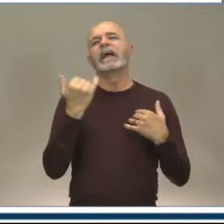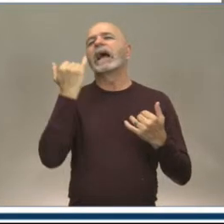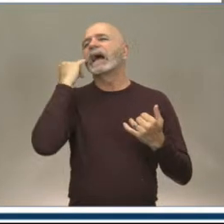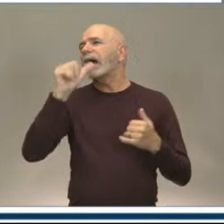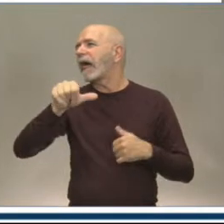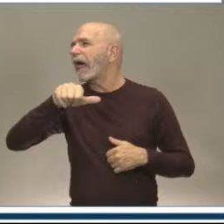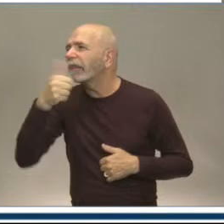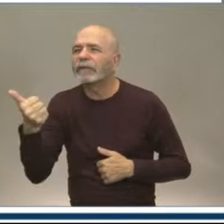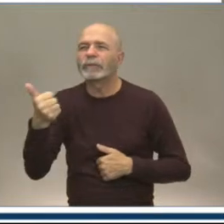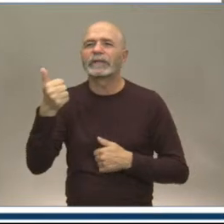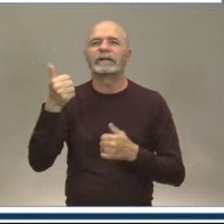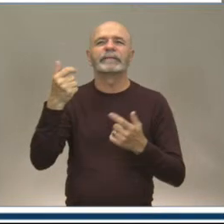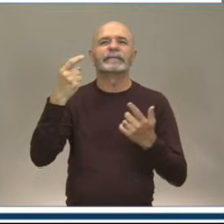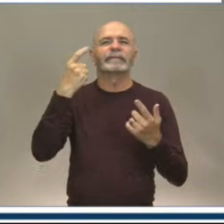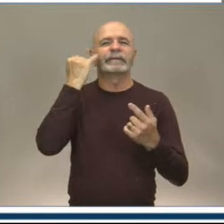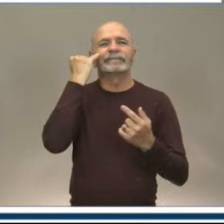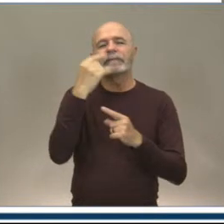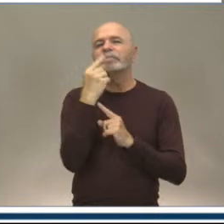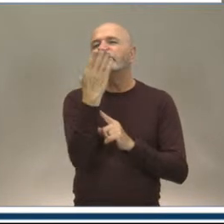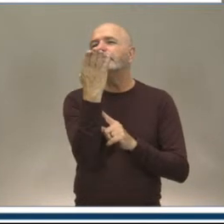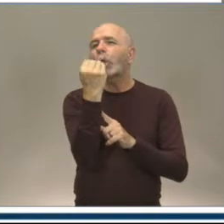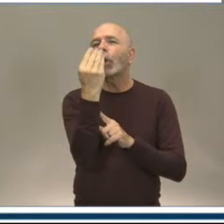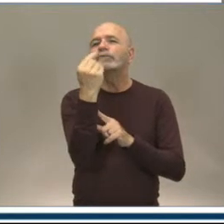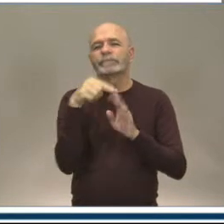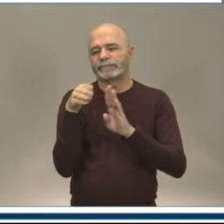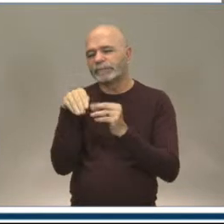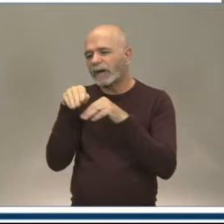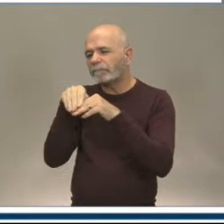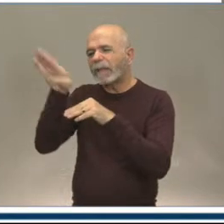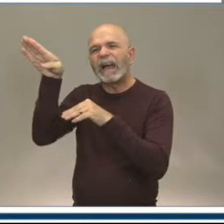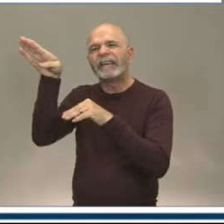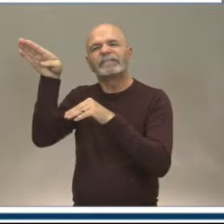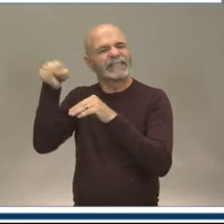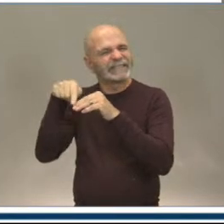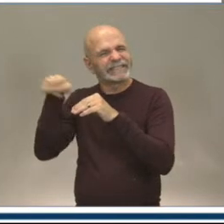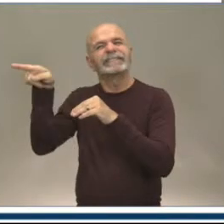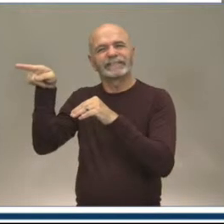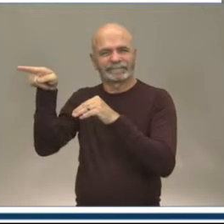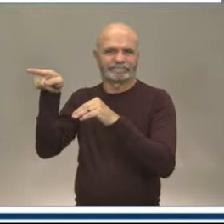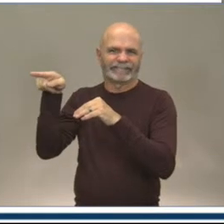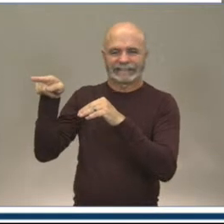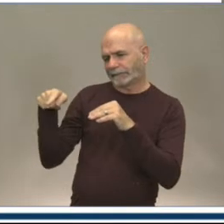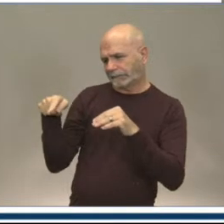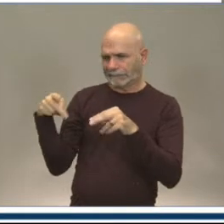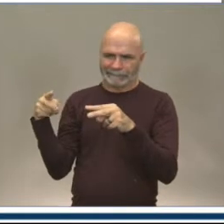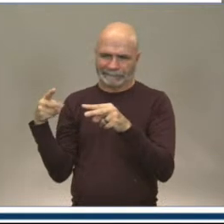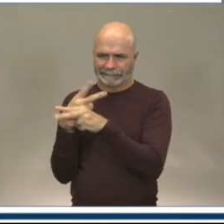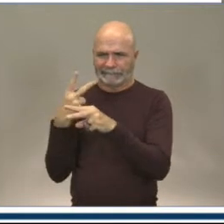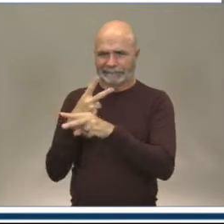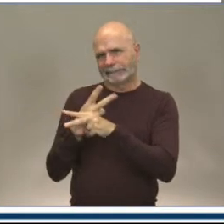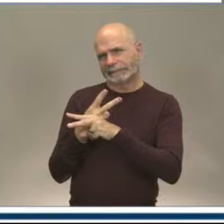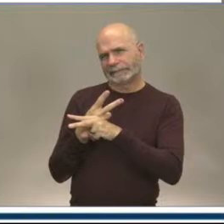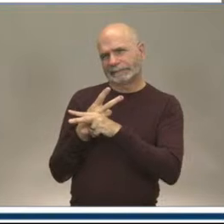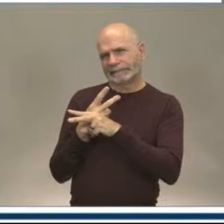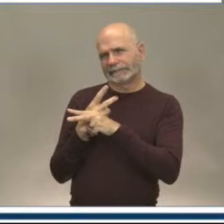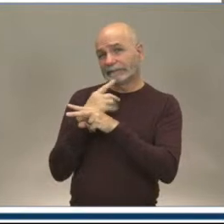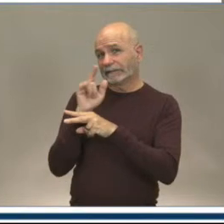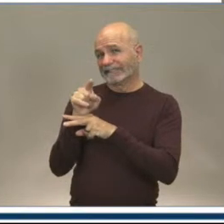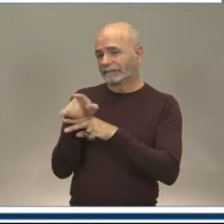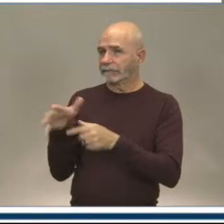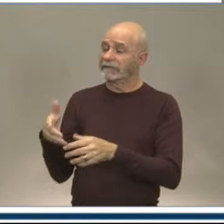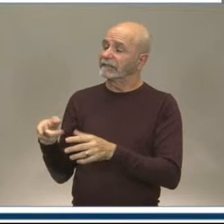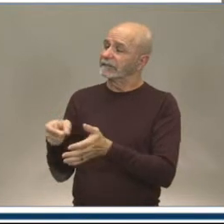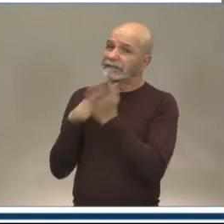vaccine. And as the parents and caregivers, if you do have to make a choice, makes the COVID-19 vaccine a